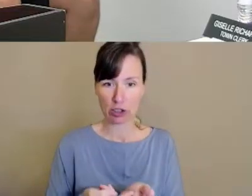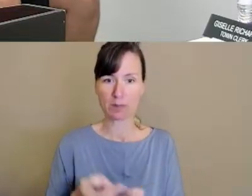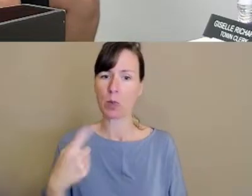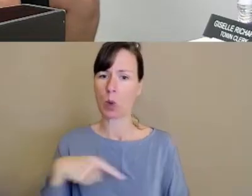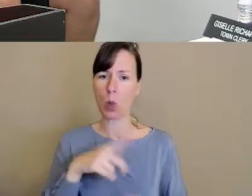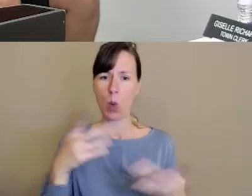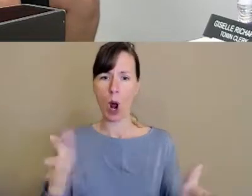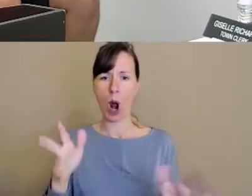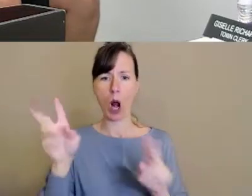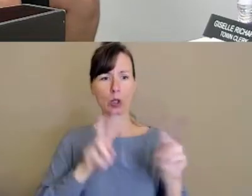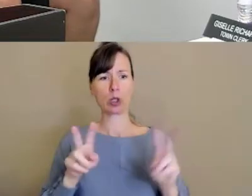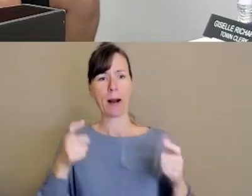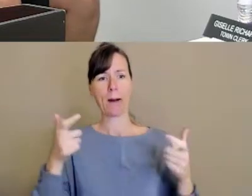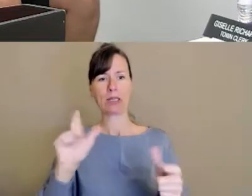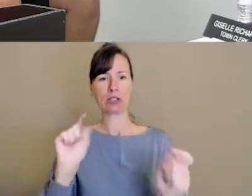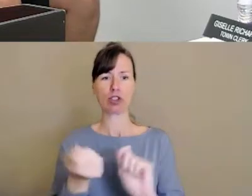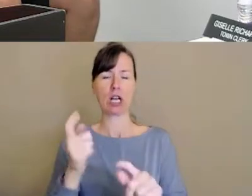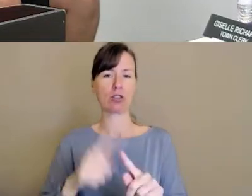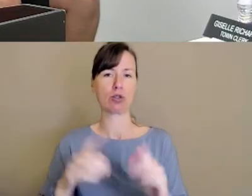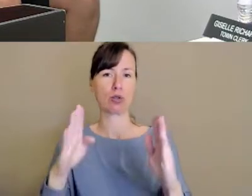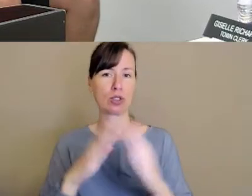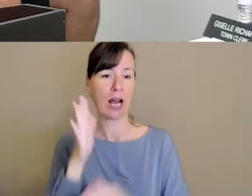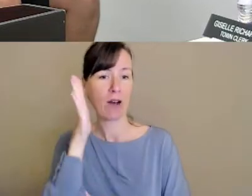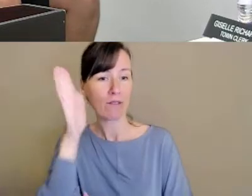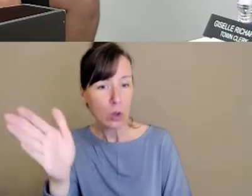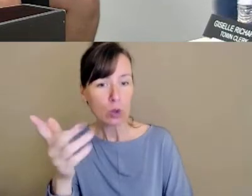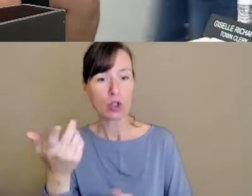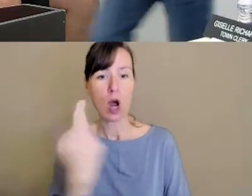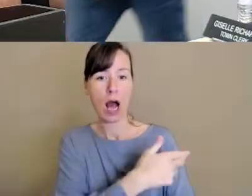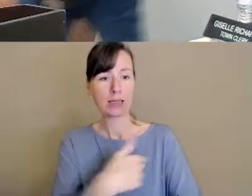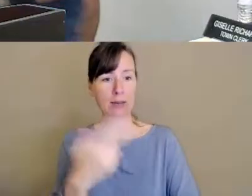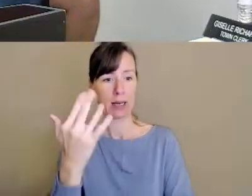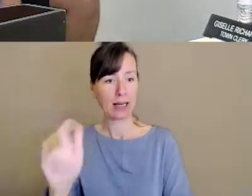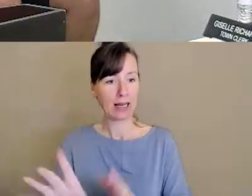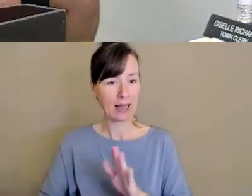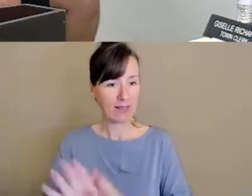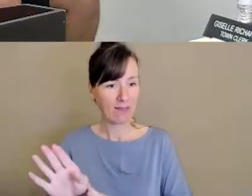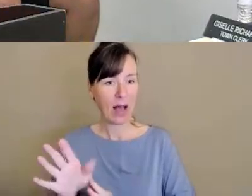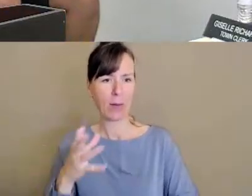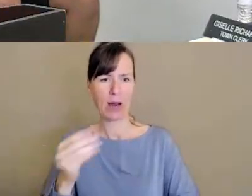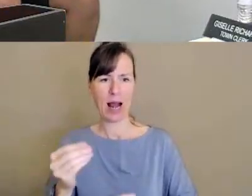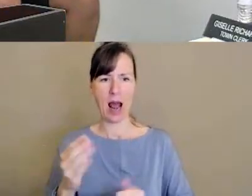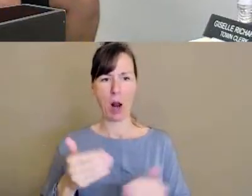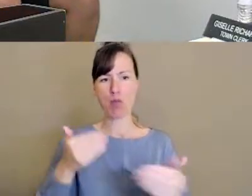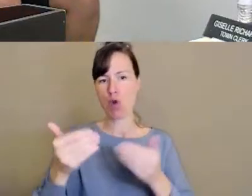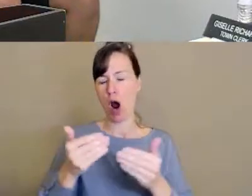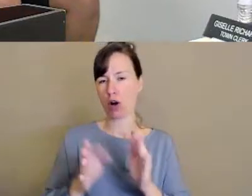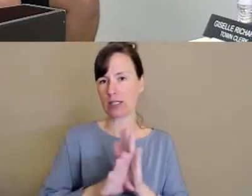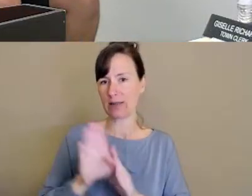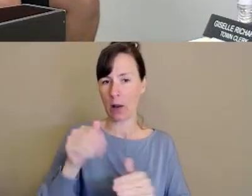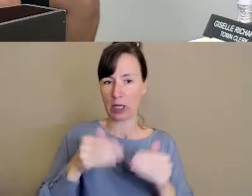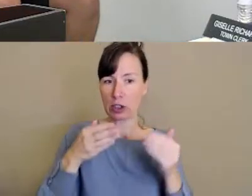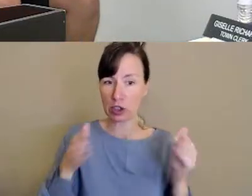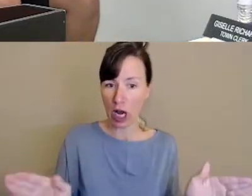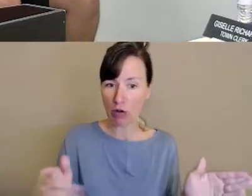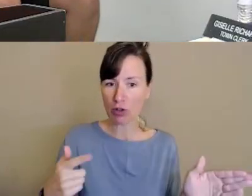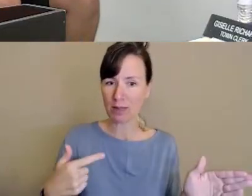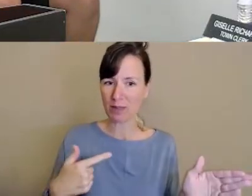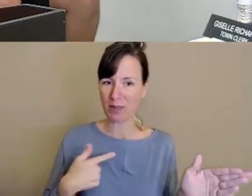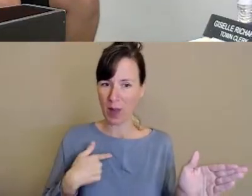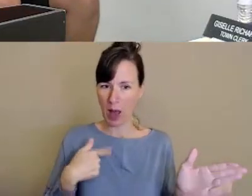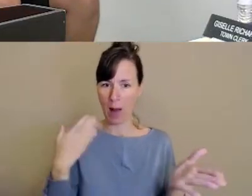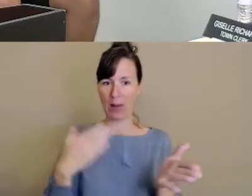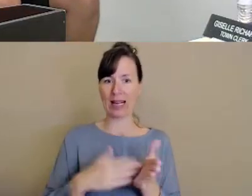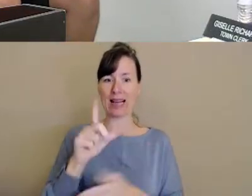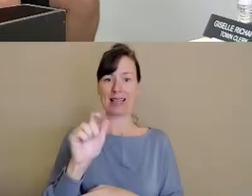that recent town budgets have included a line for land acquisition that would justify the purchase of some land, if not these